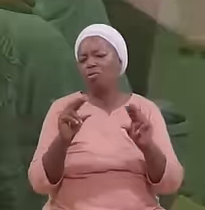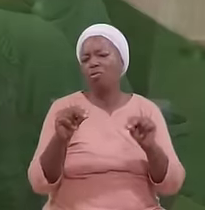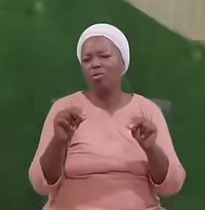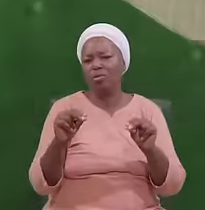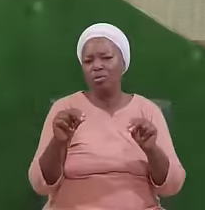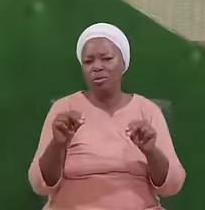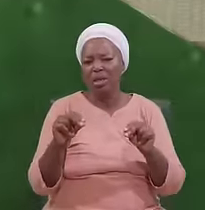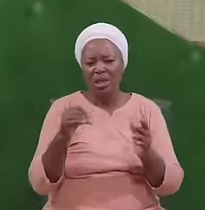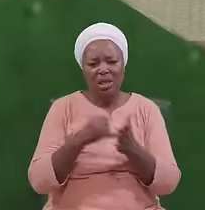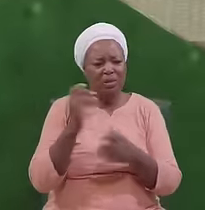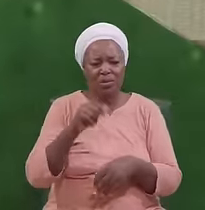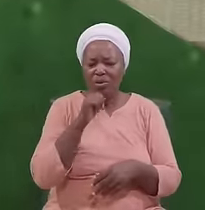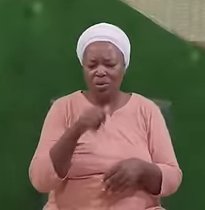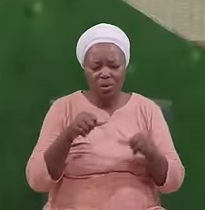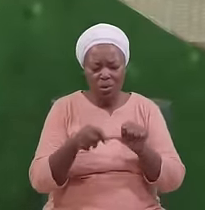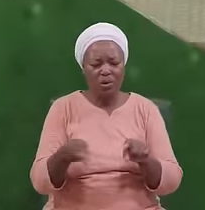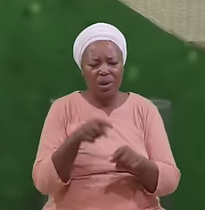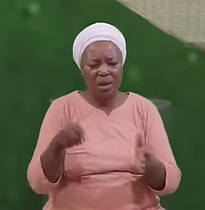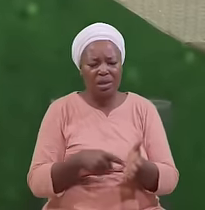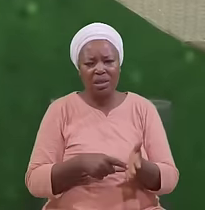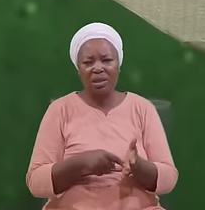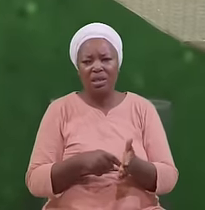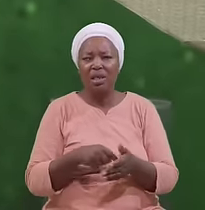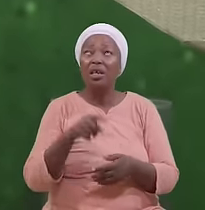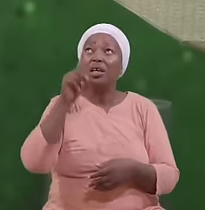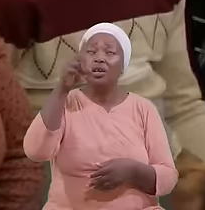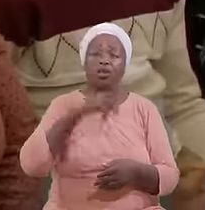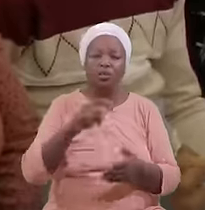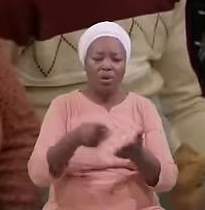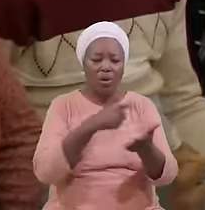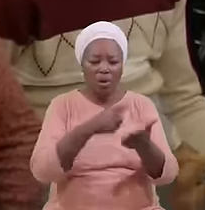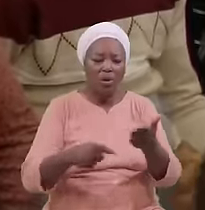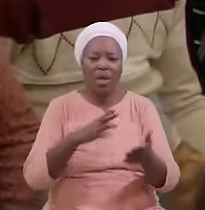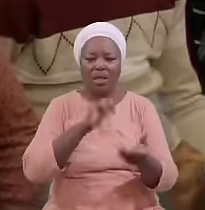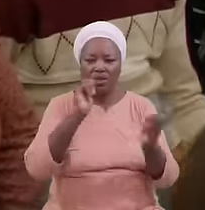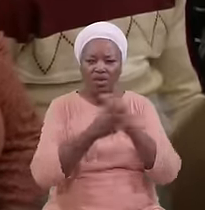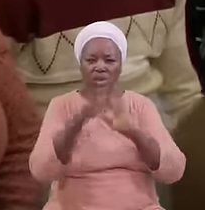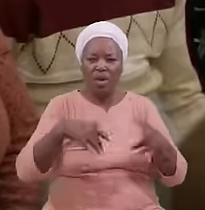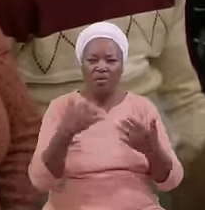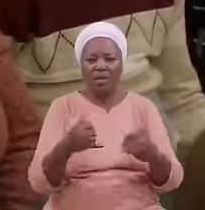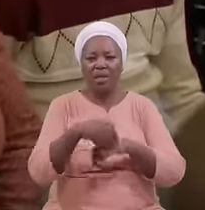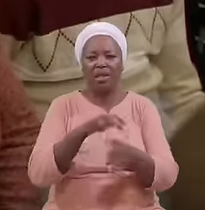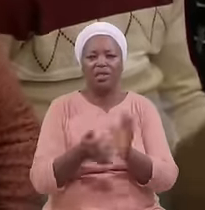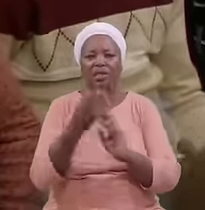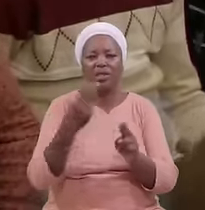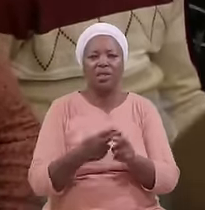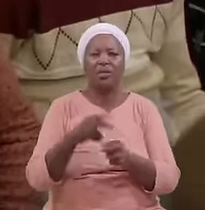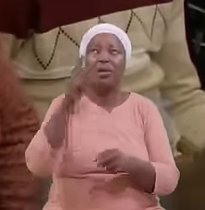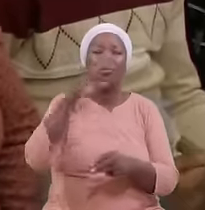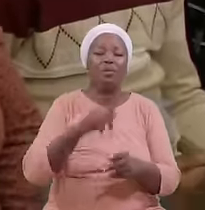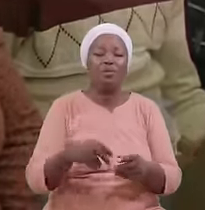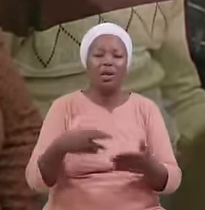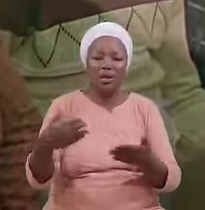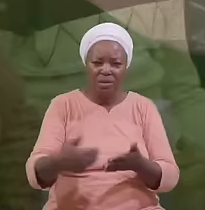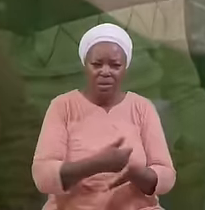it shall not continue like this. He will reset your life tonight. It will refine